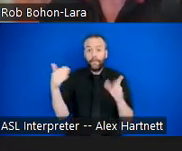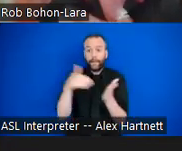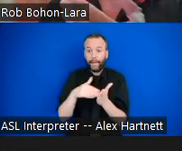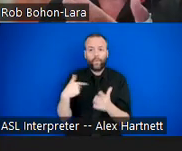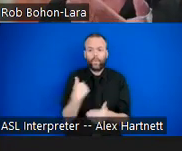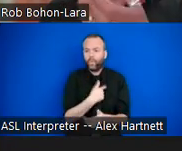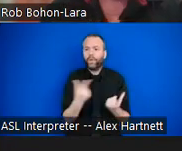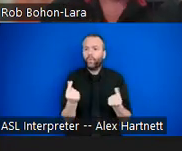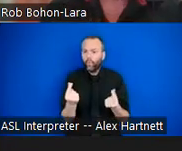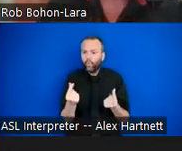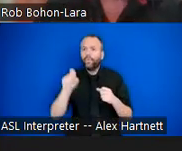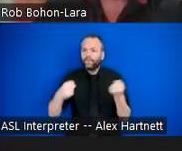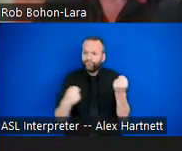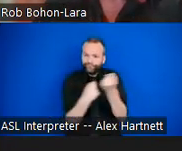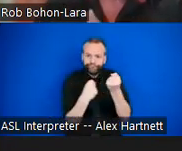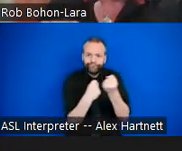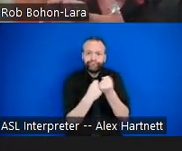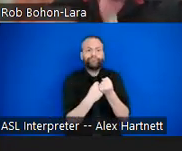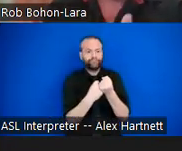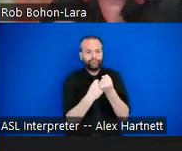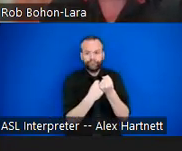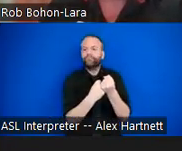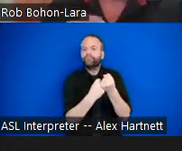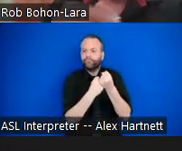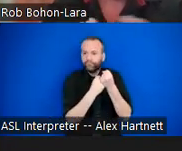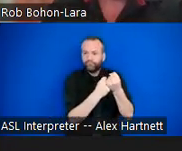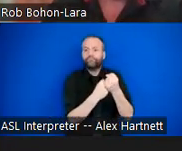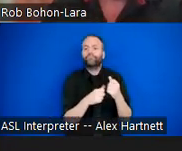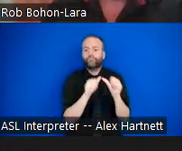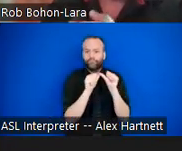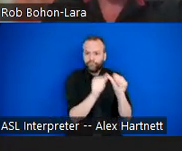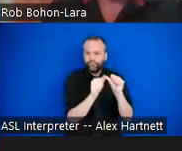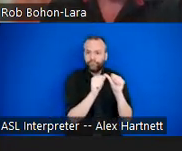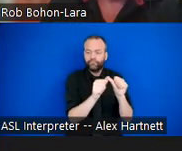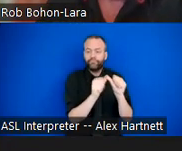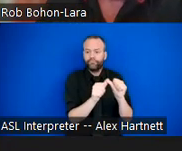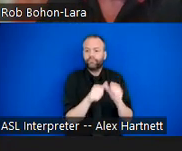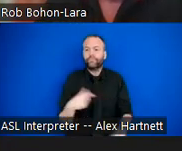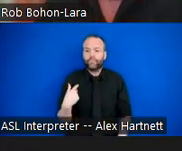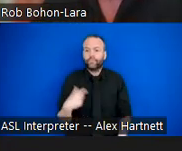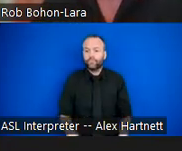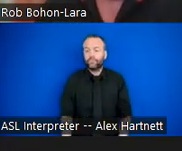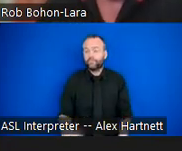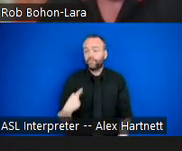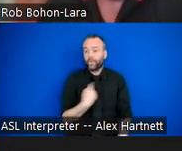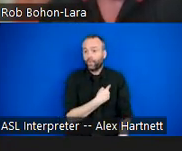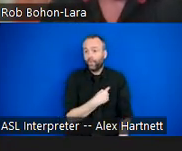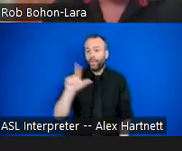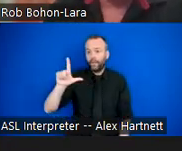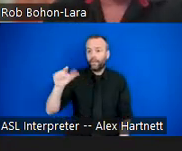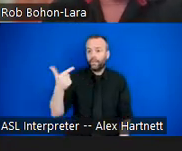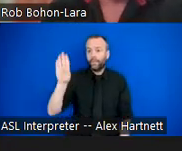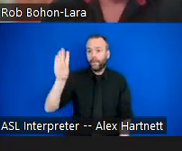people will rise and remind people that where we came from and where we are going. We are here and we have always been here. We